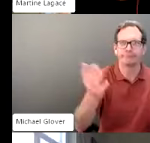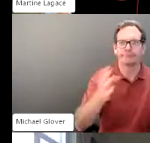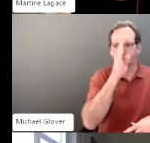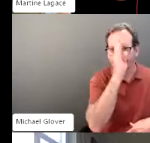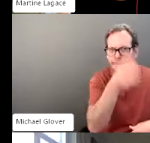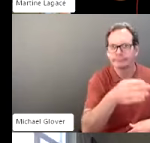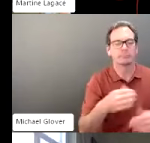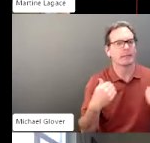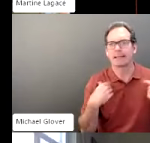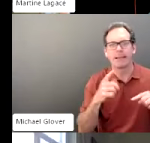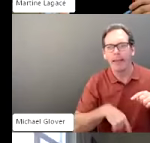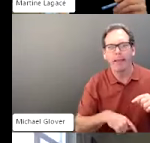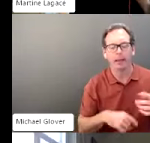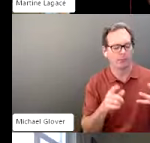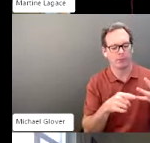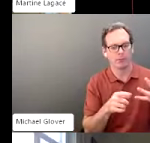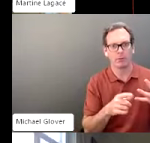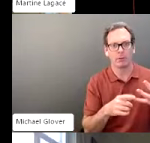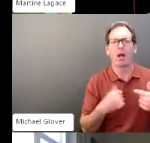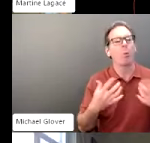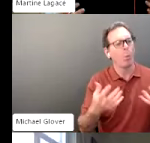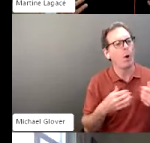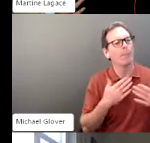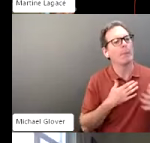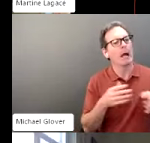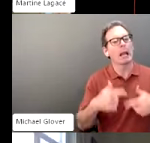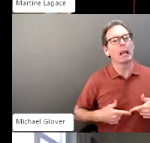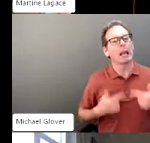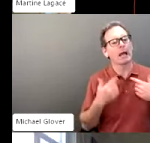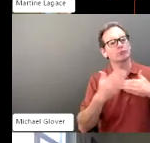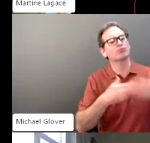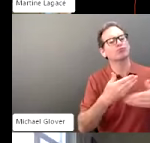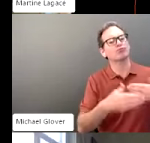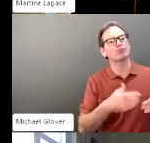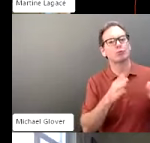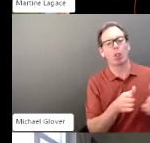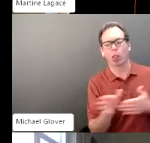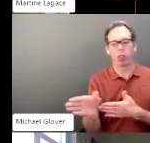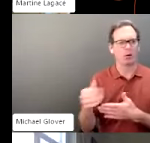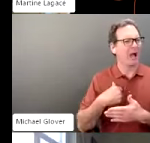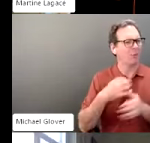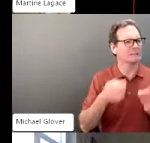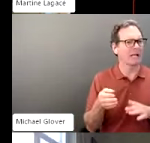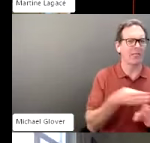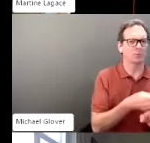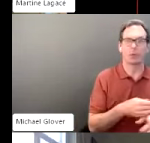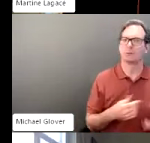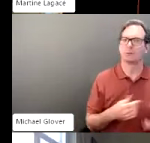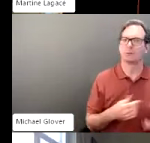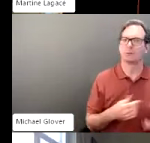of your life path. So compassionate ageism hides a view that as we age, all of us